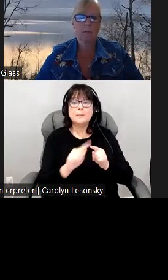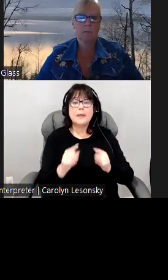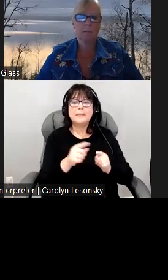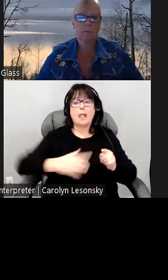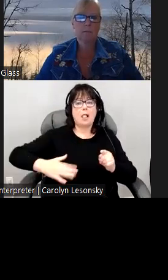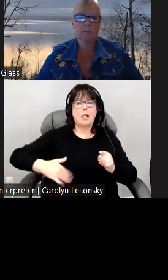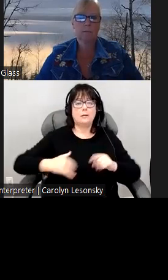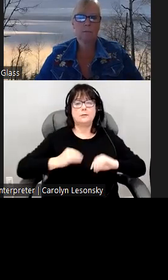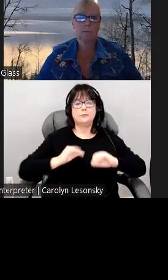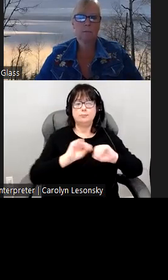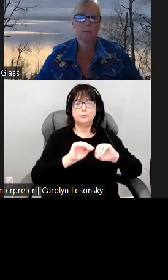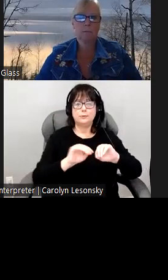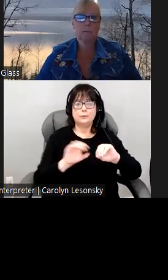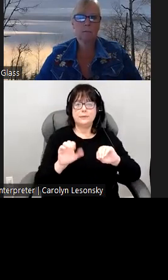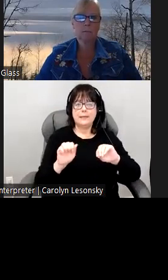plans.